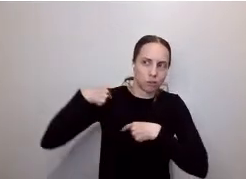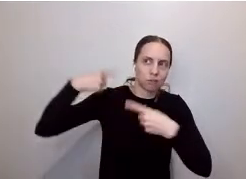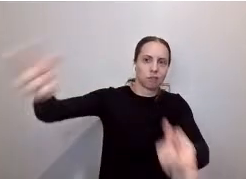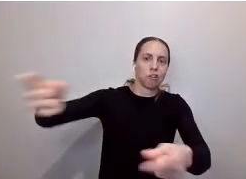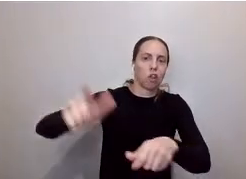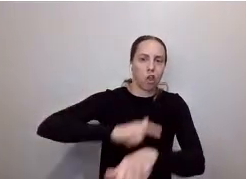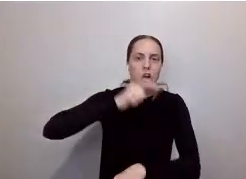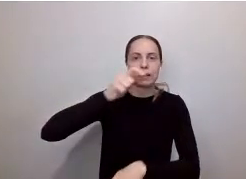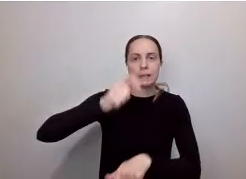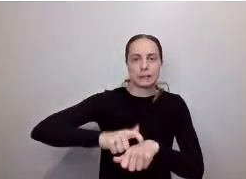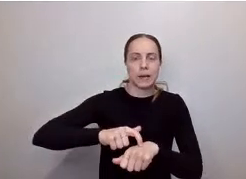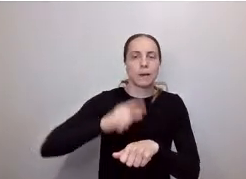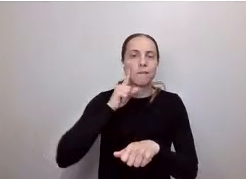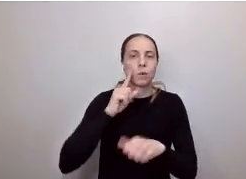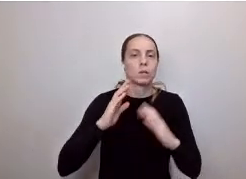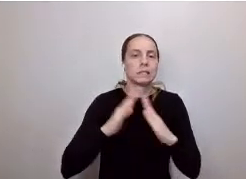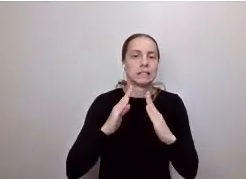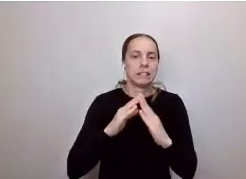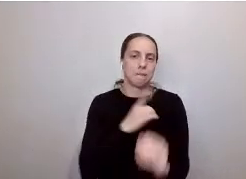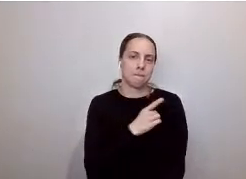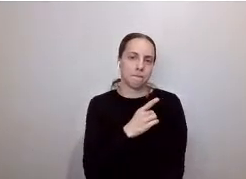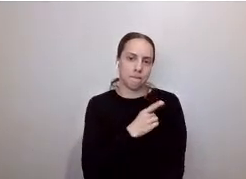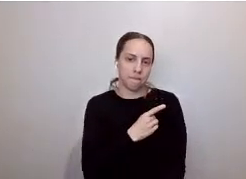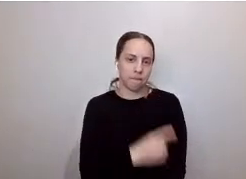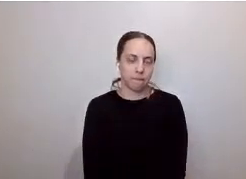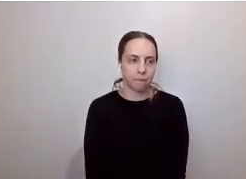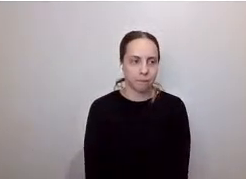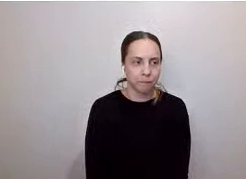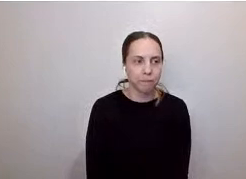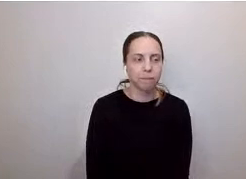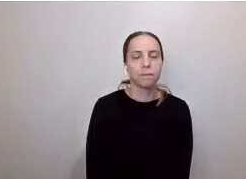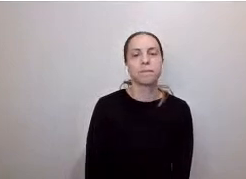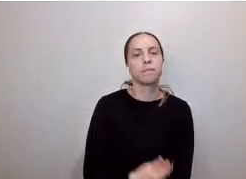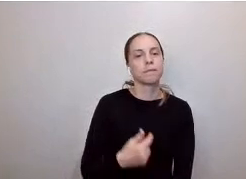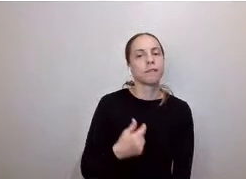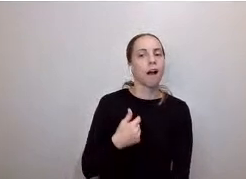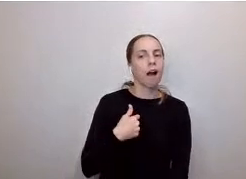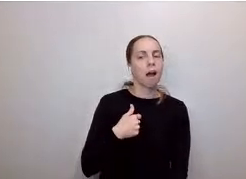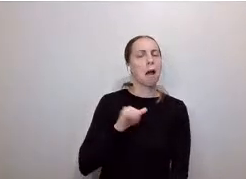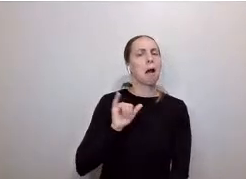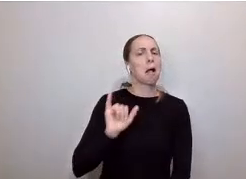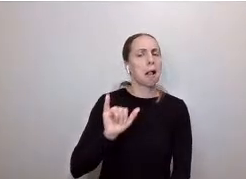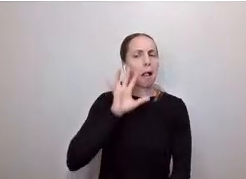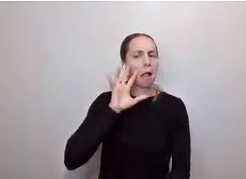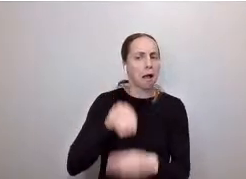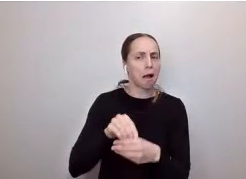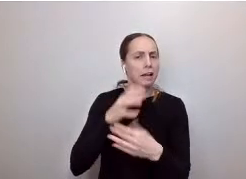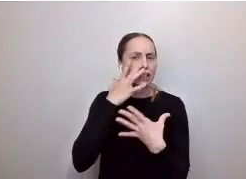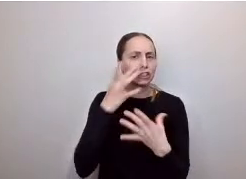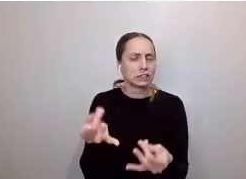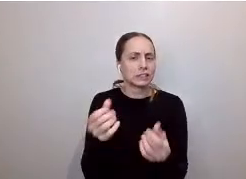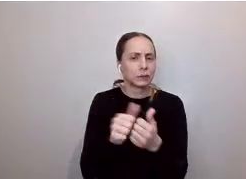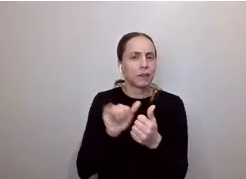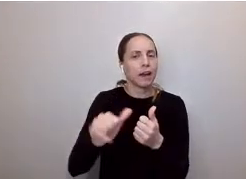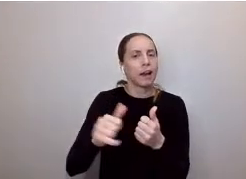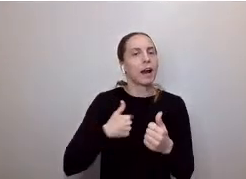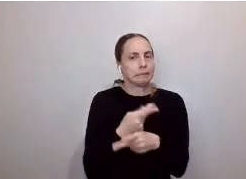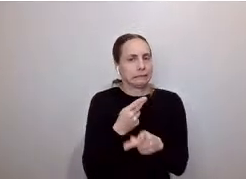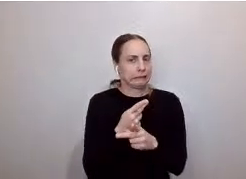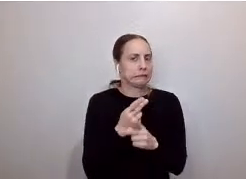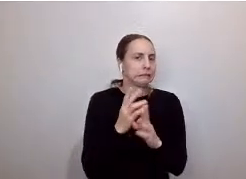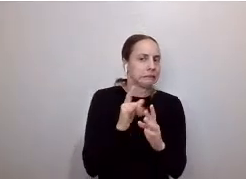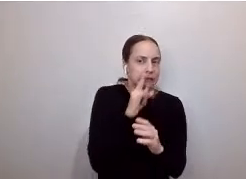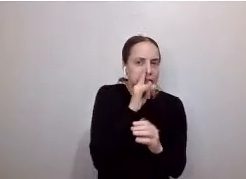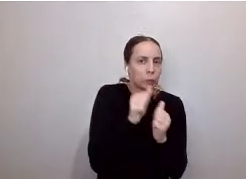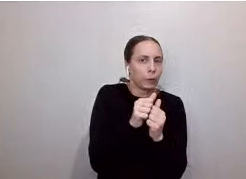Minneapolis. I got interested in it because I'm trying to really be careful about who gets laid off. And I was a little bit surprised that we hadn't